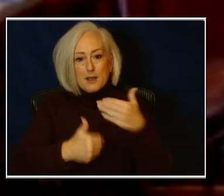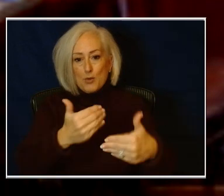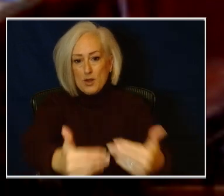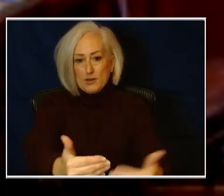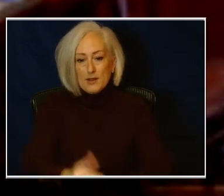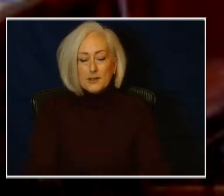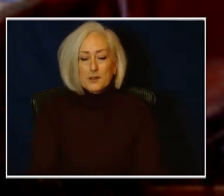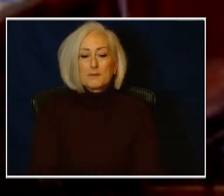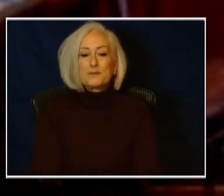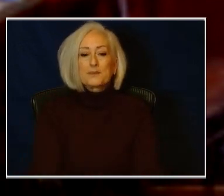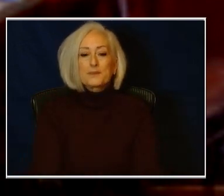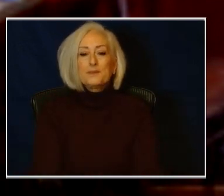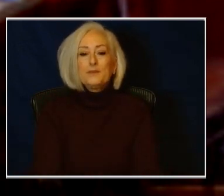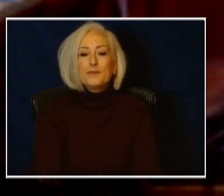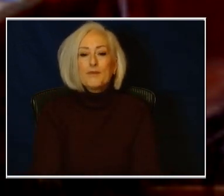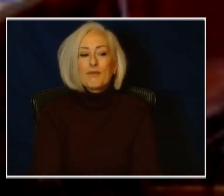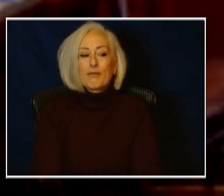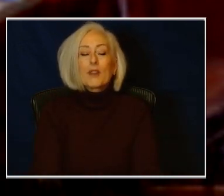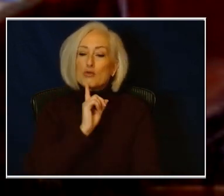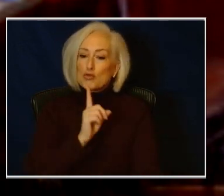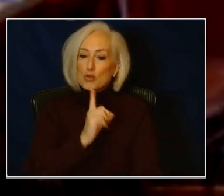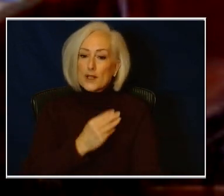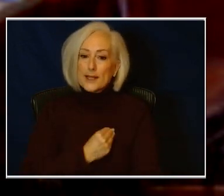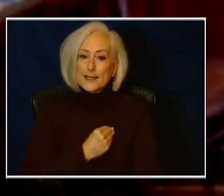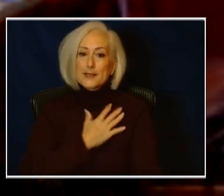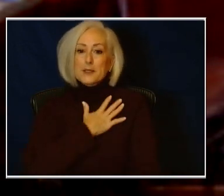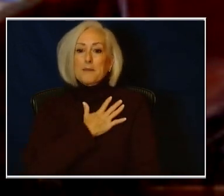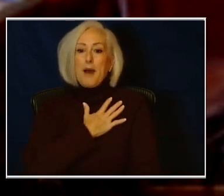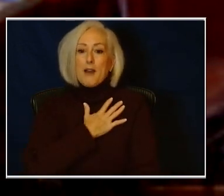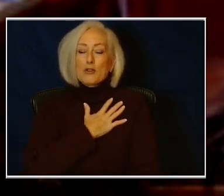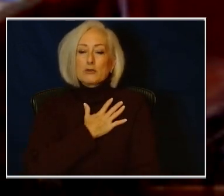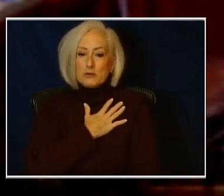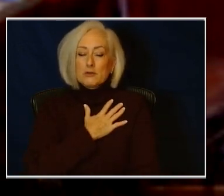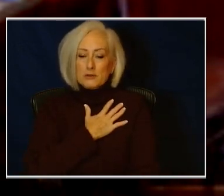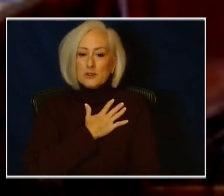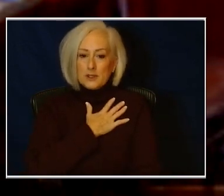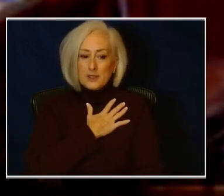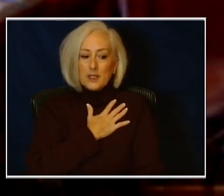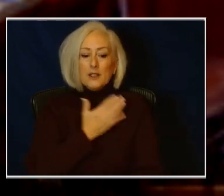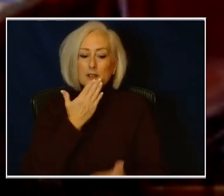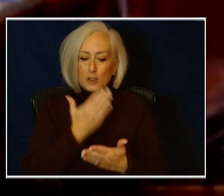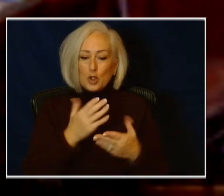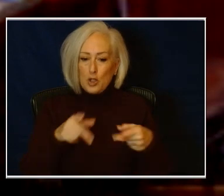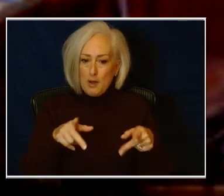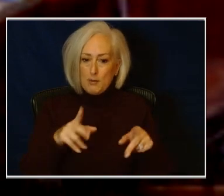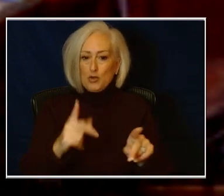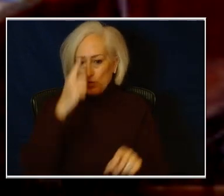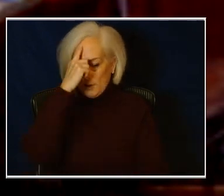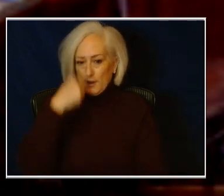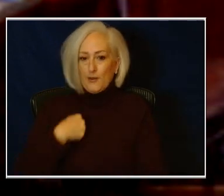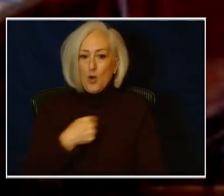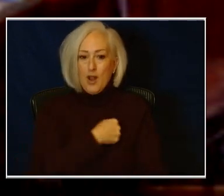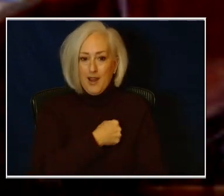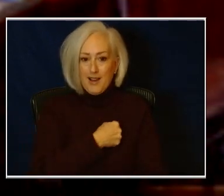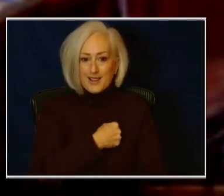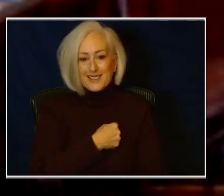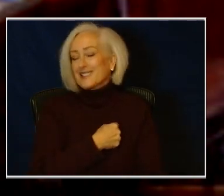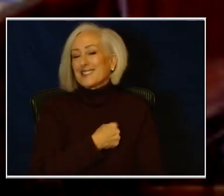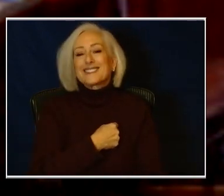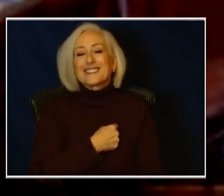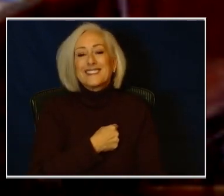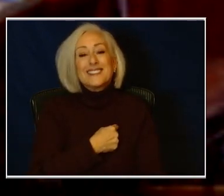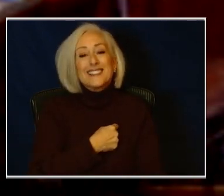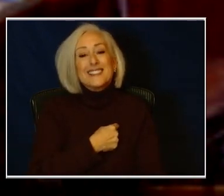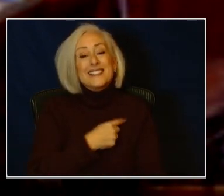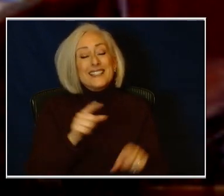it's really an inspiring and opportunity for us, and it often turns out to